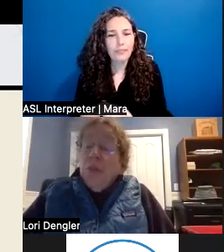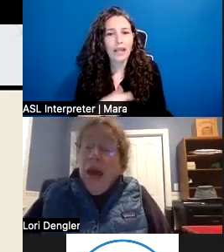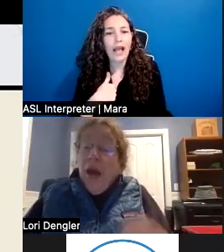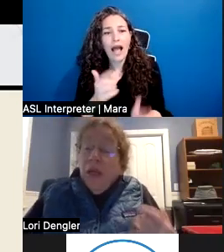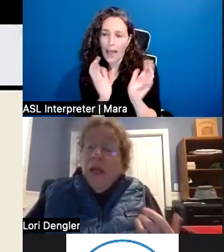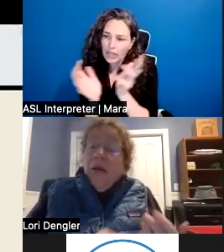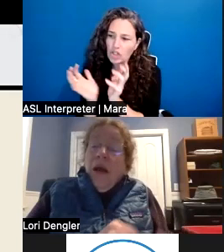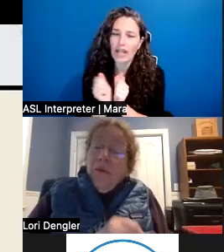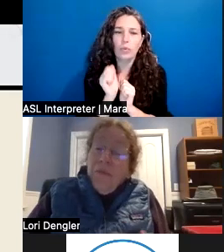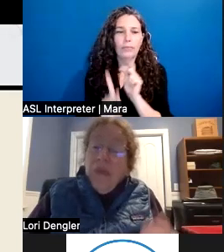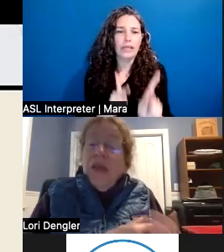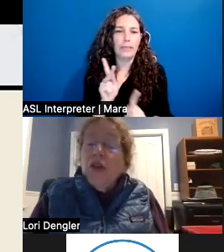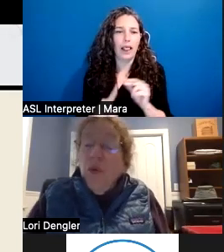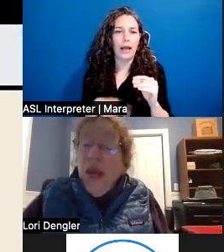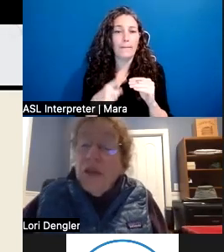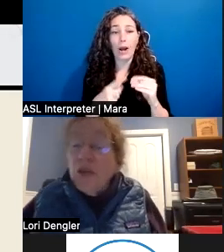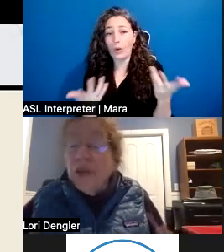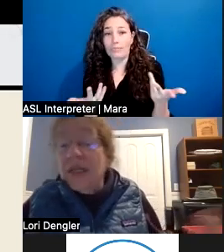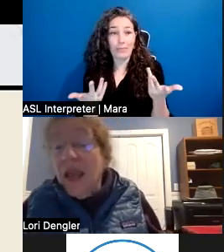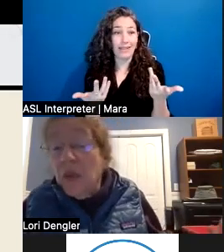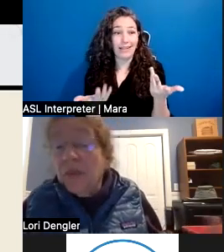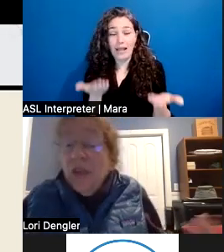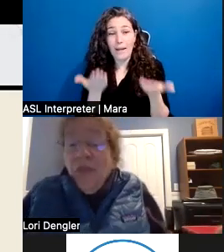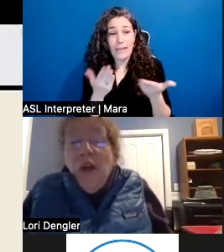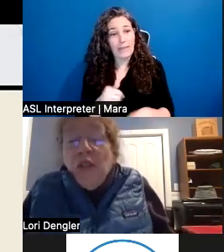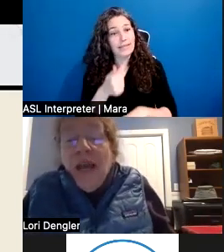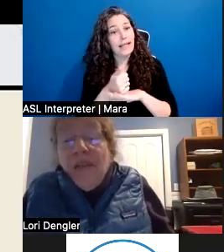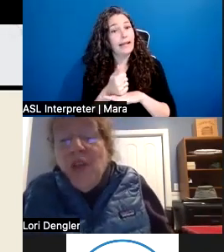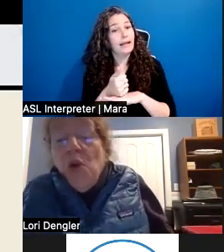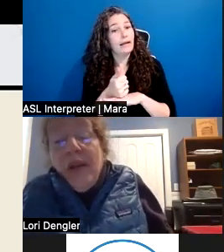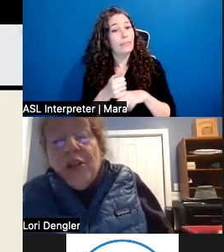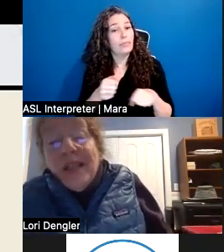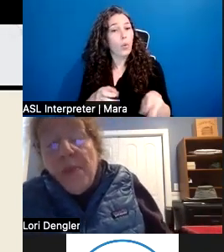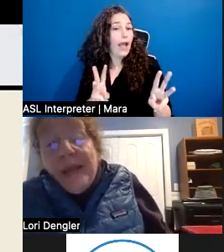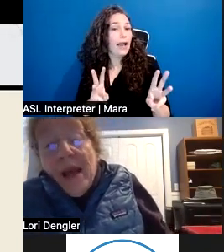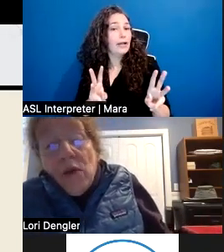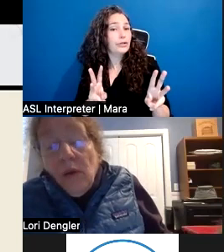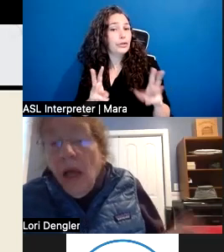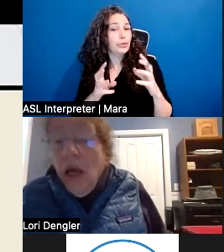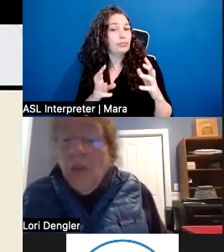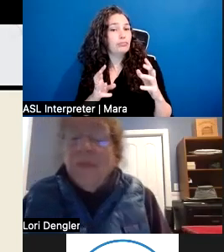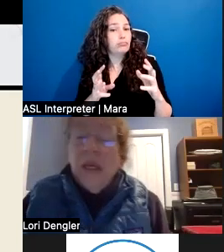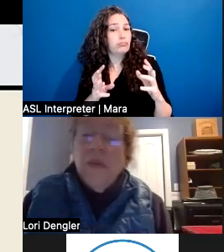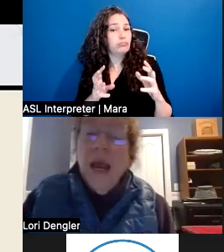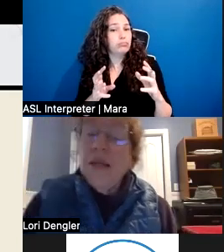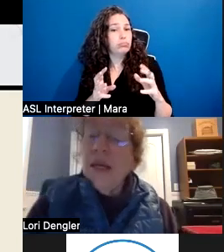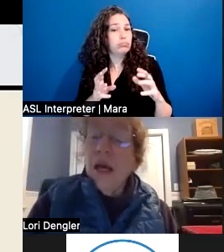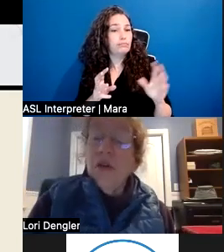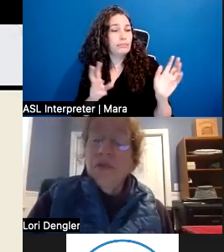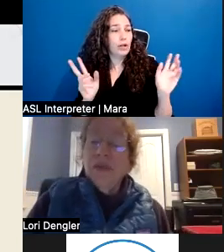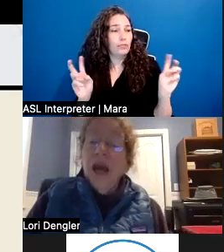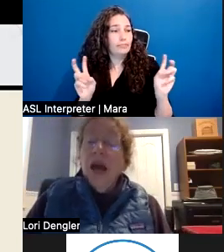folks about maybe there's a way to sort of disable. Your phones kind of know when you're sleeping now. The